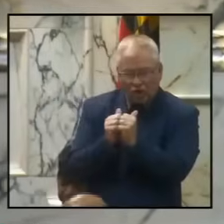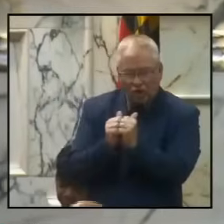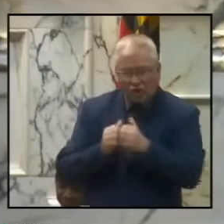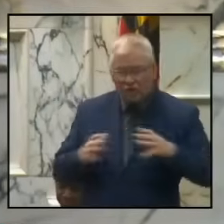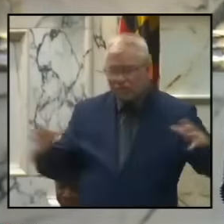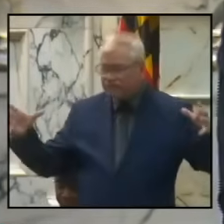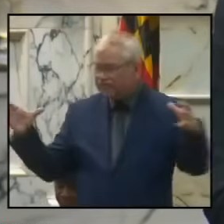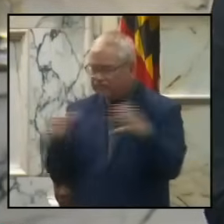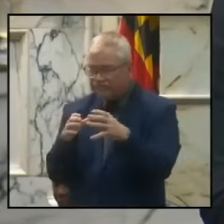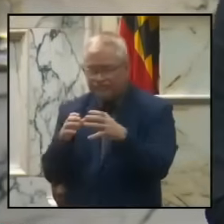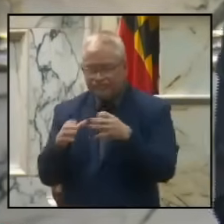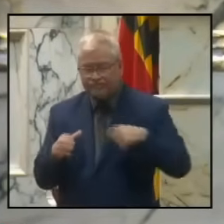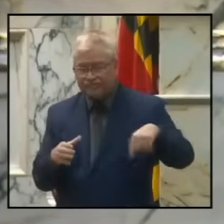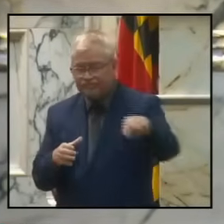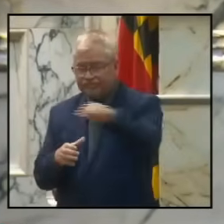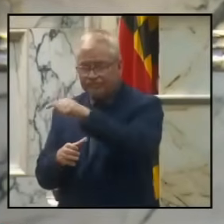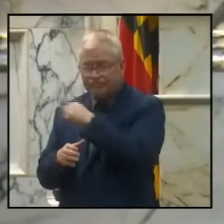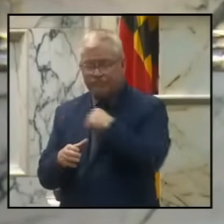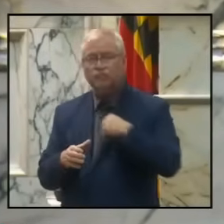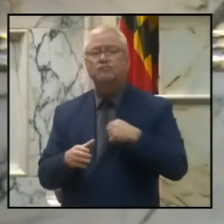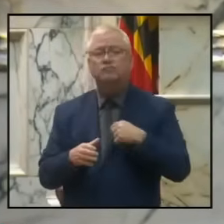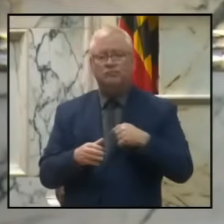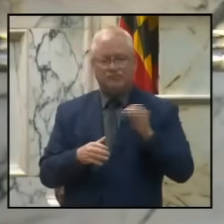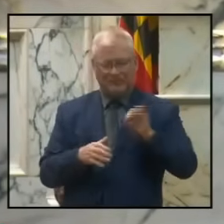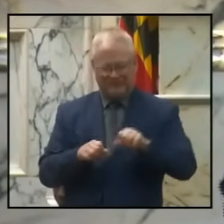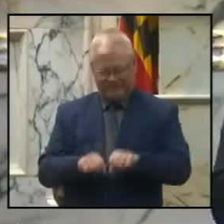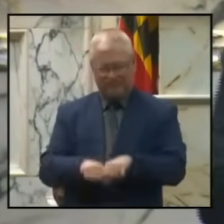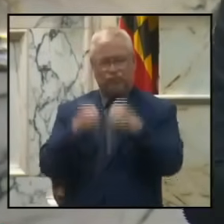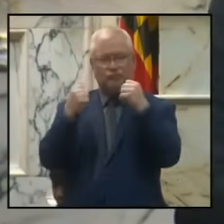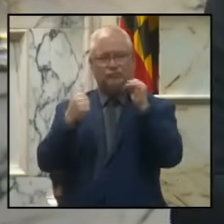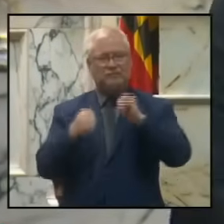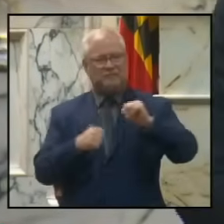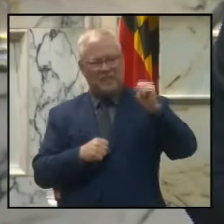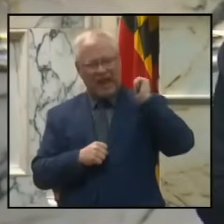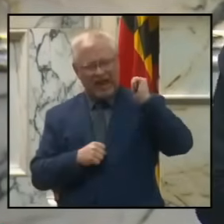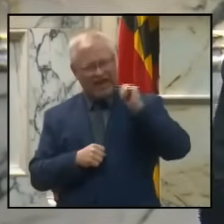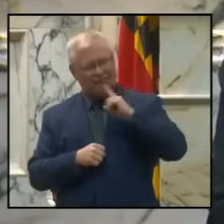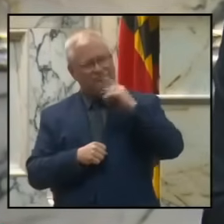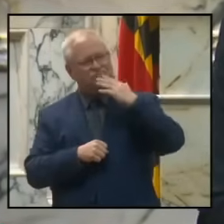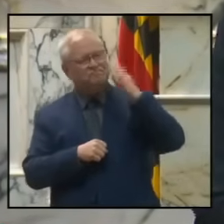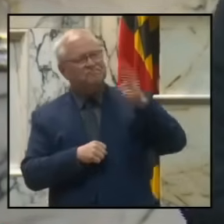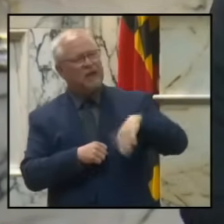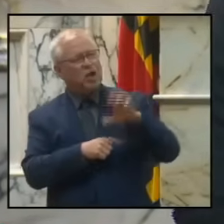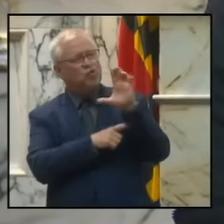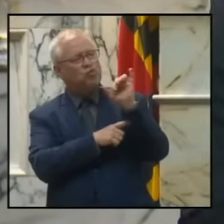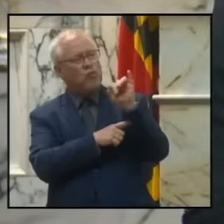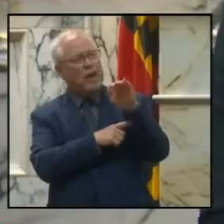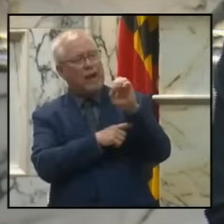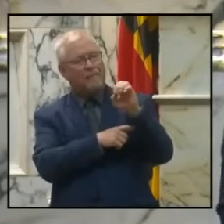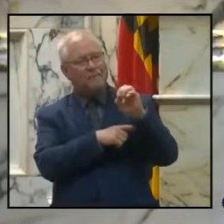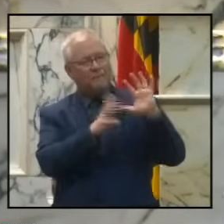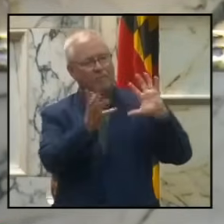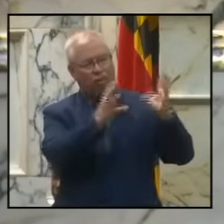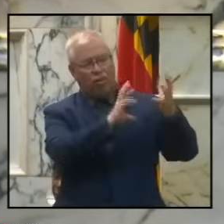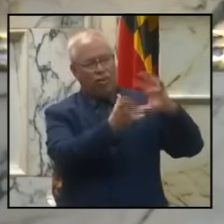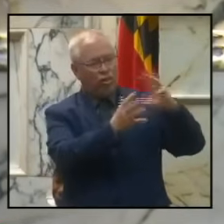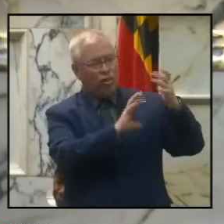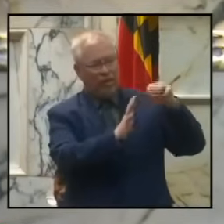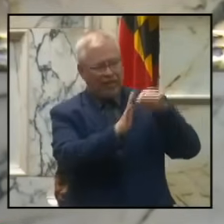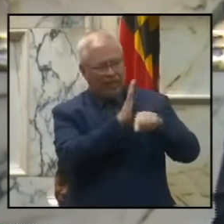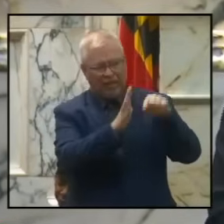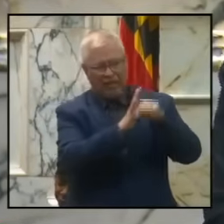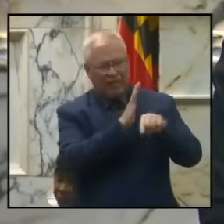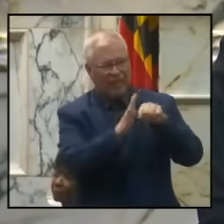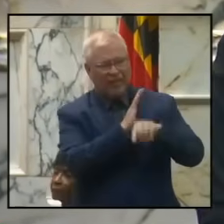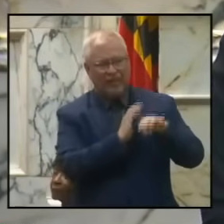Together, we are breaking the back of violent crime, and according to preliminary data, homicides and non-fatal shootings are the lowest they